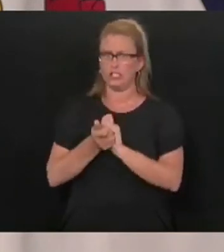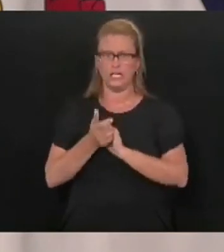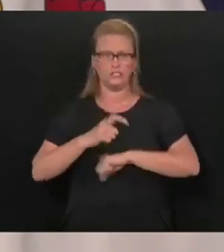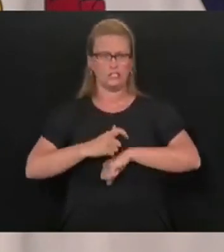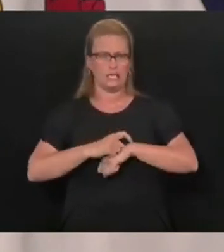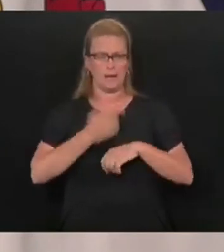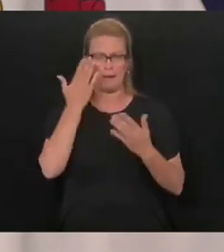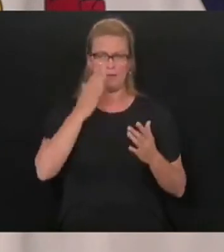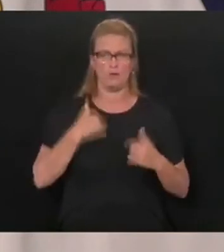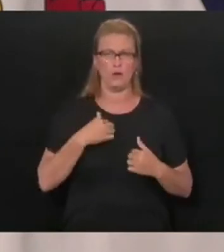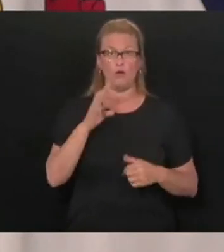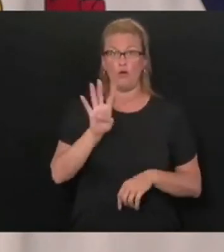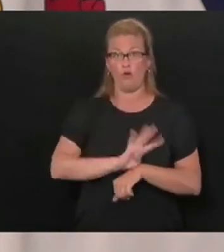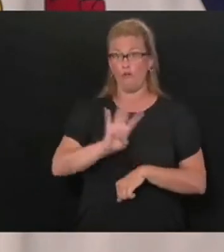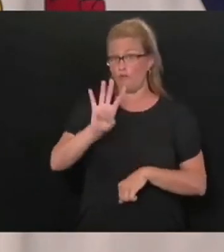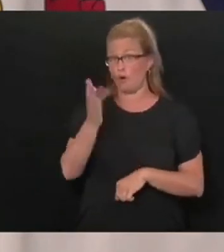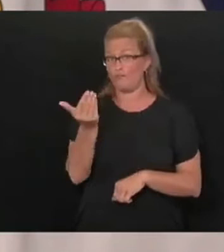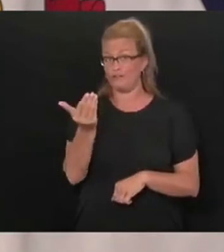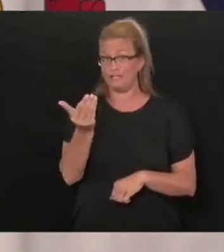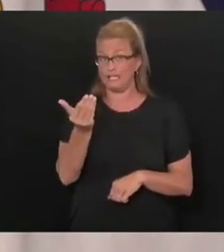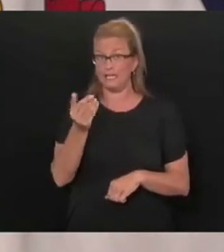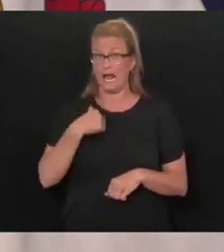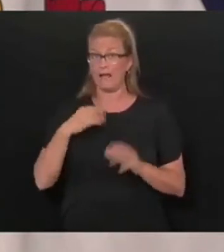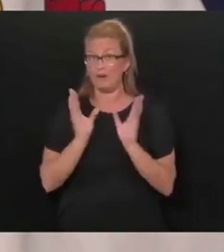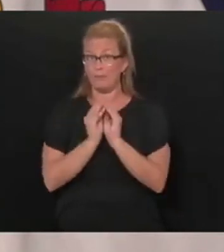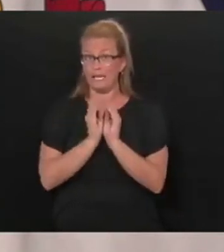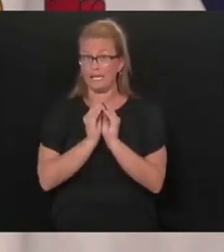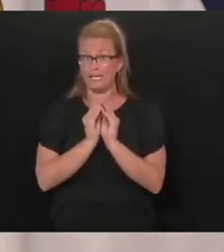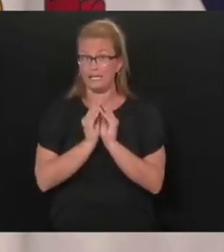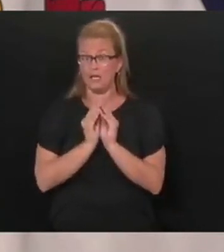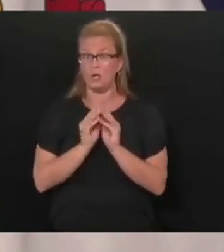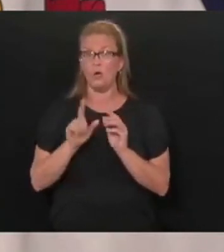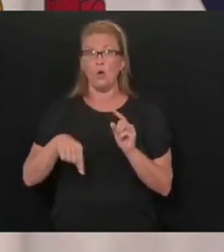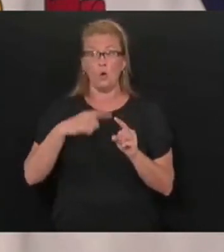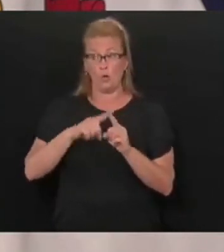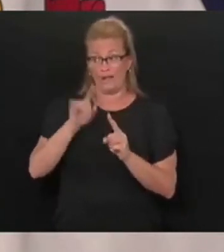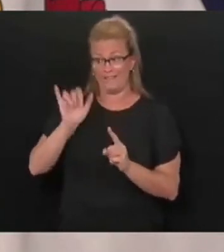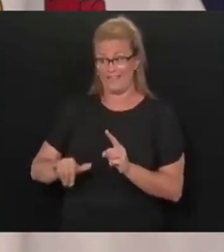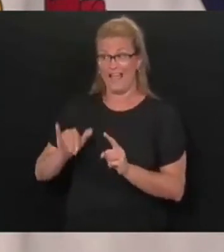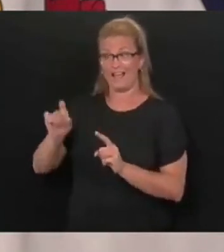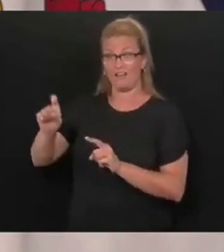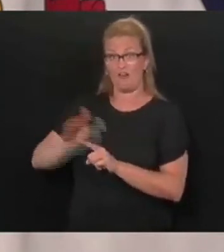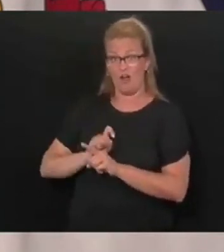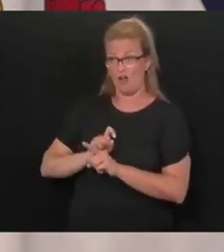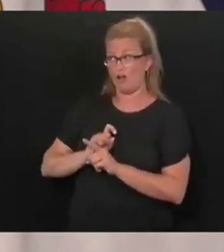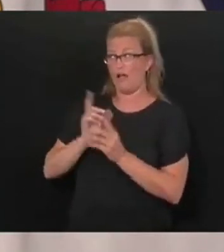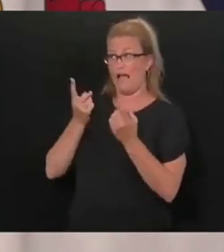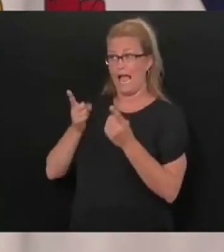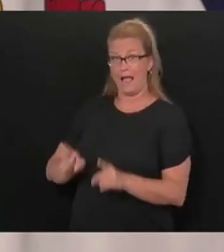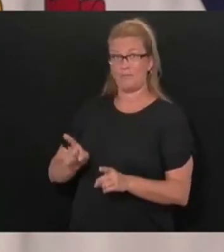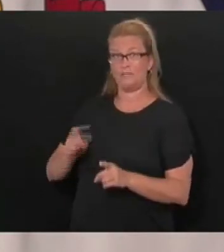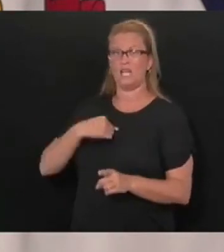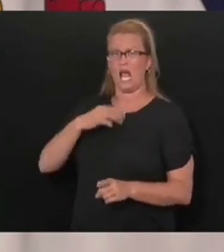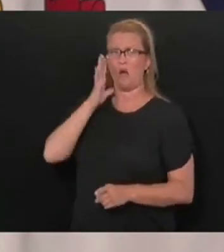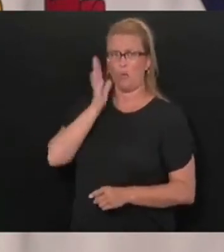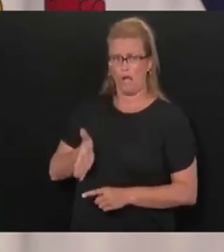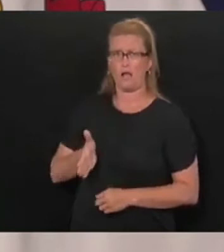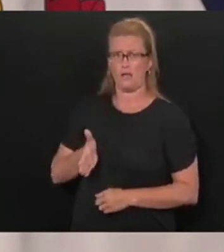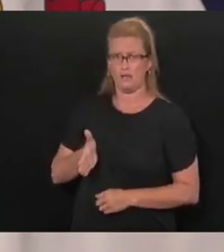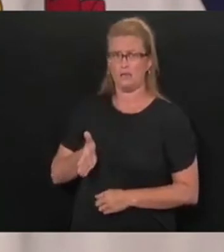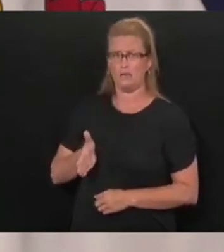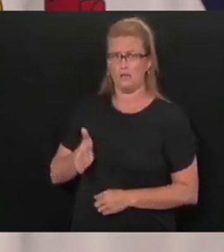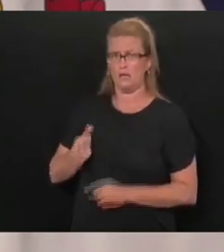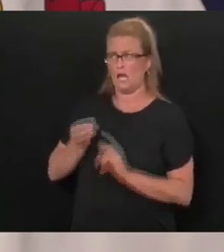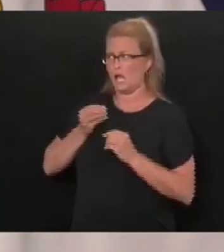but really 4:15 I'm supposed to be on the call. Now when I get on the call with him, I'll promise you I will emphatically